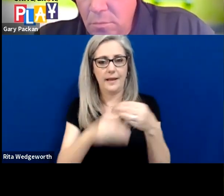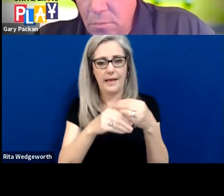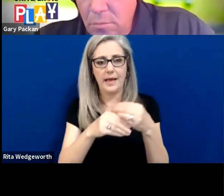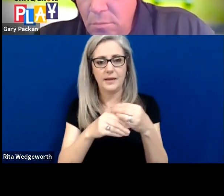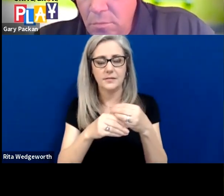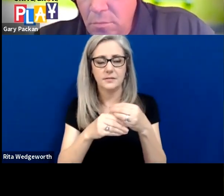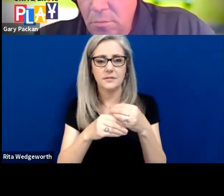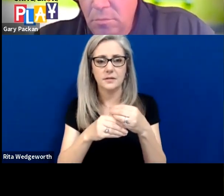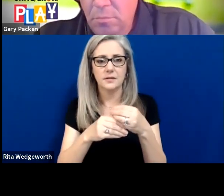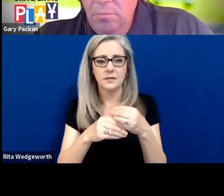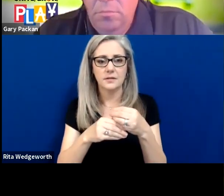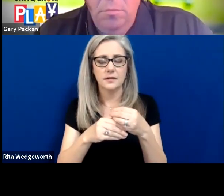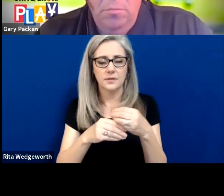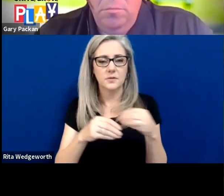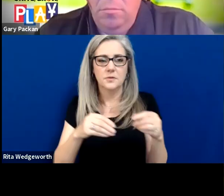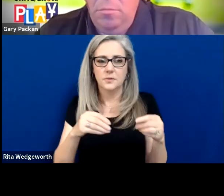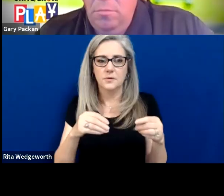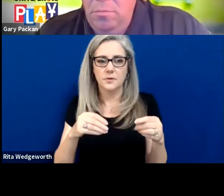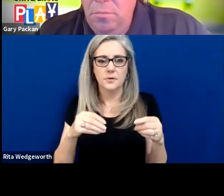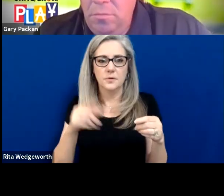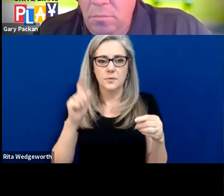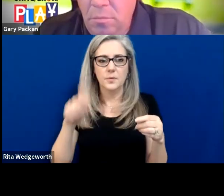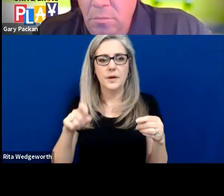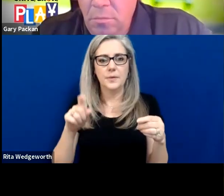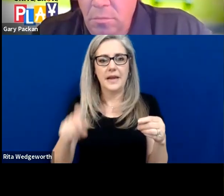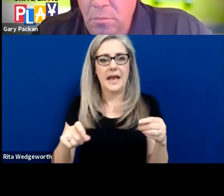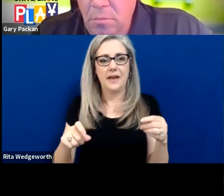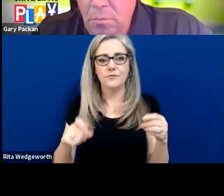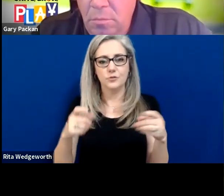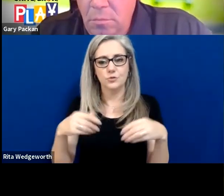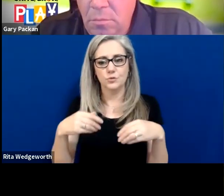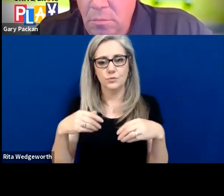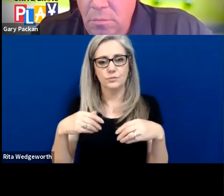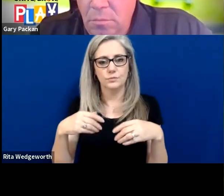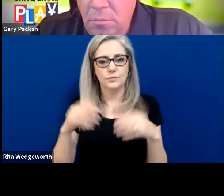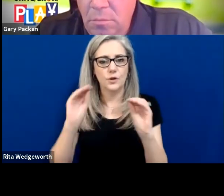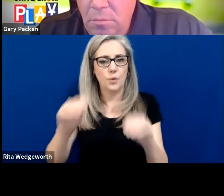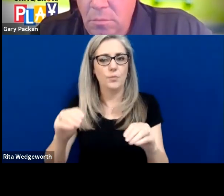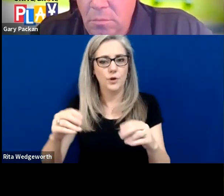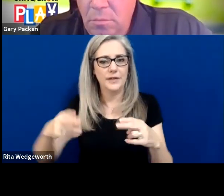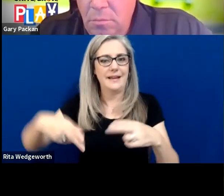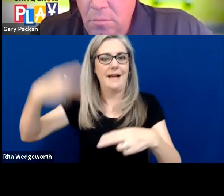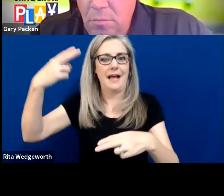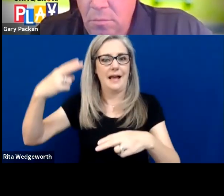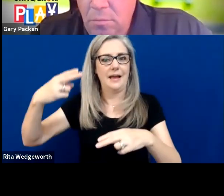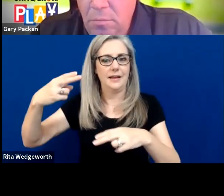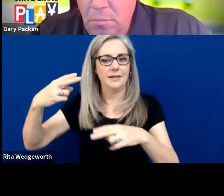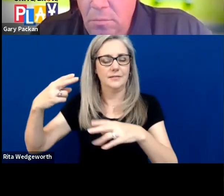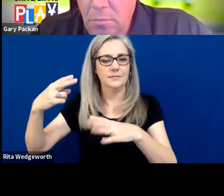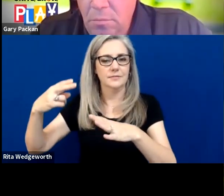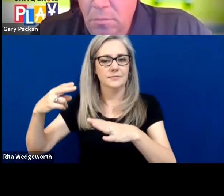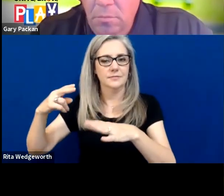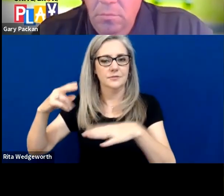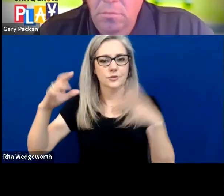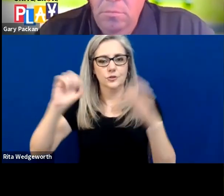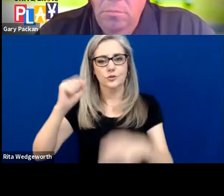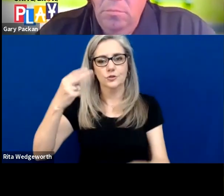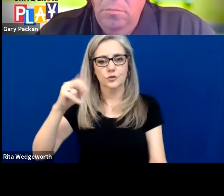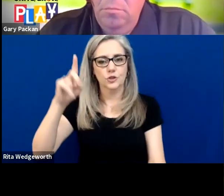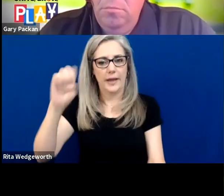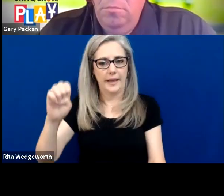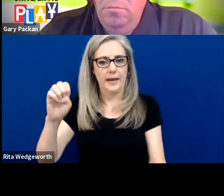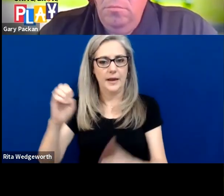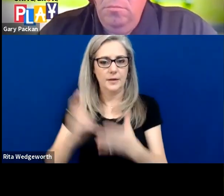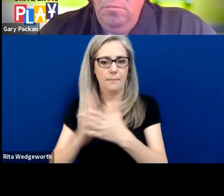pick, high shade tolerant plants to go there. On the restroom aspect, we do not